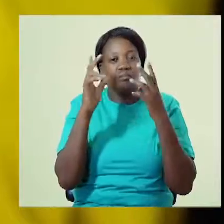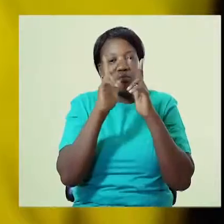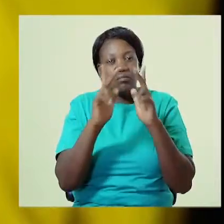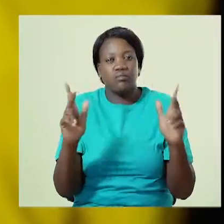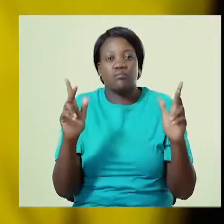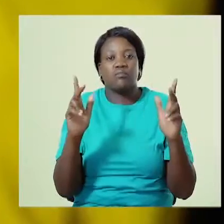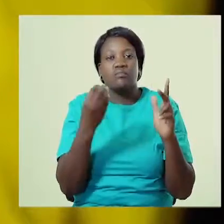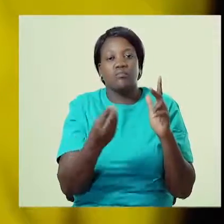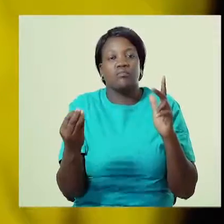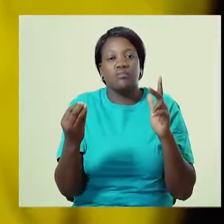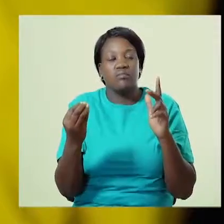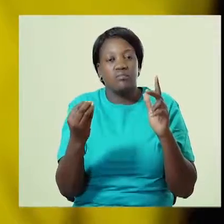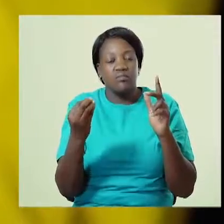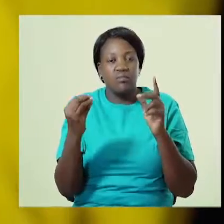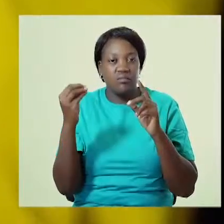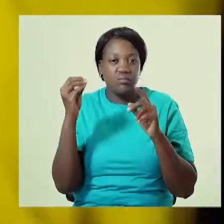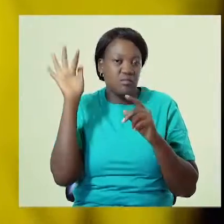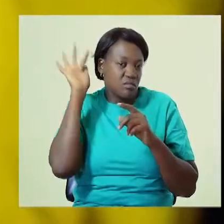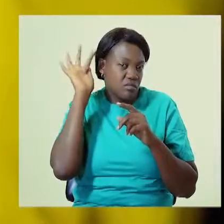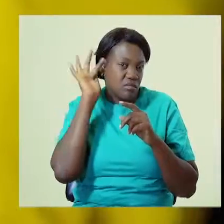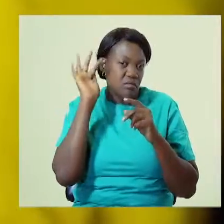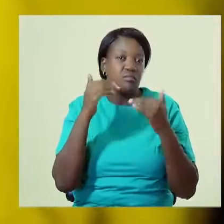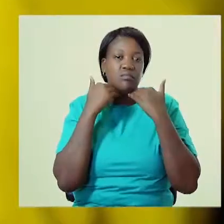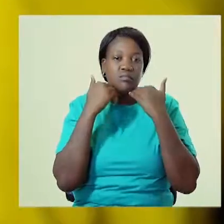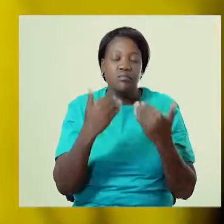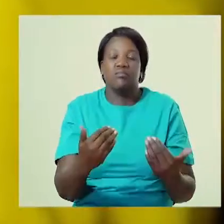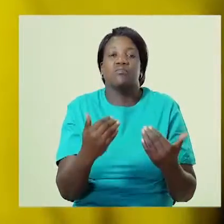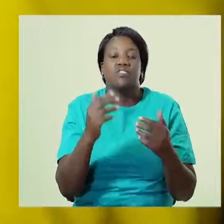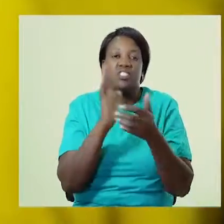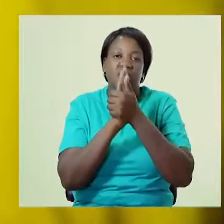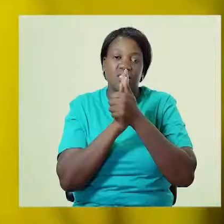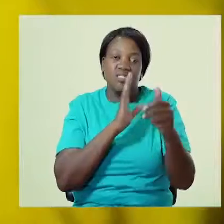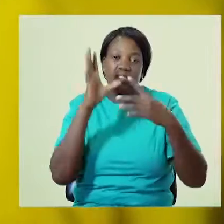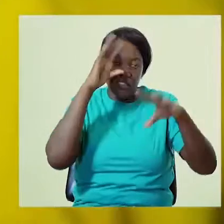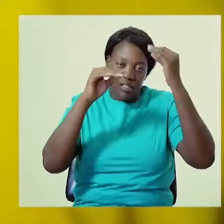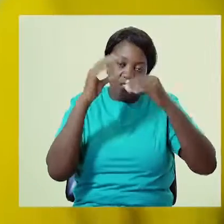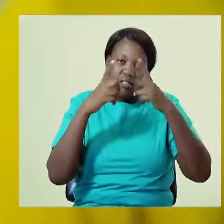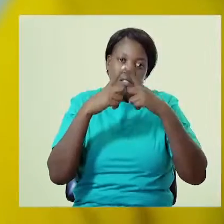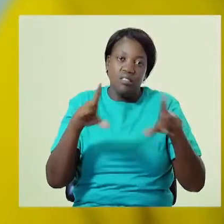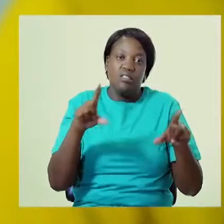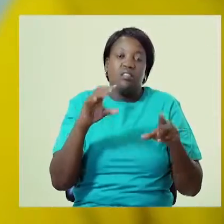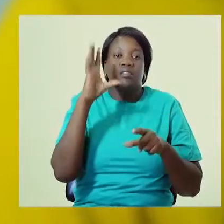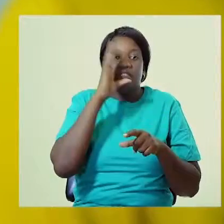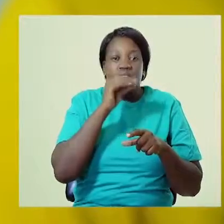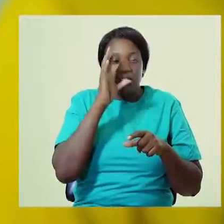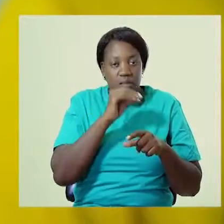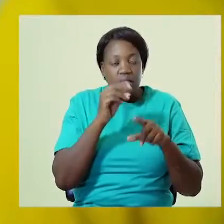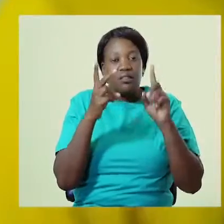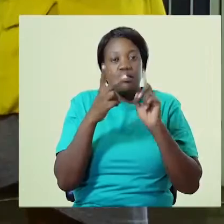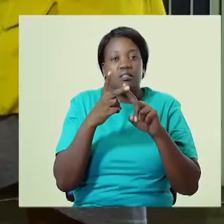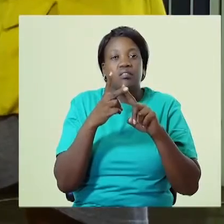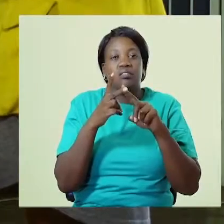is that listening is one of the very fundamental skills in language learning, in addition to speaking, reading, and